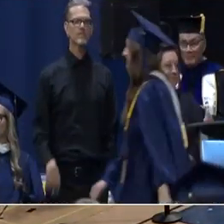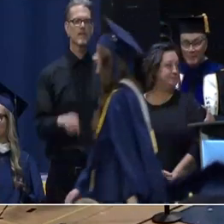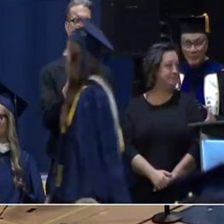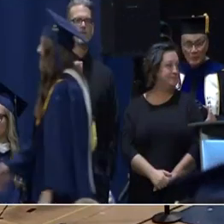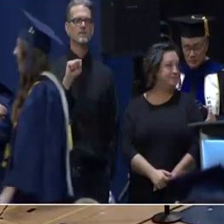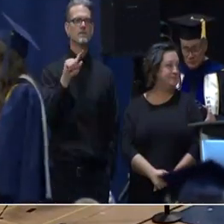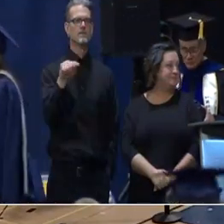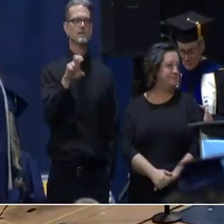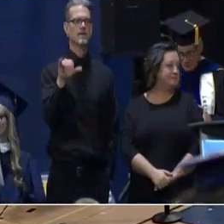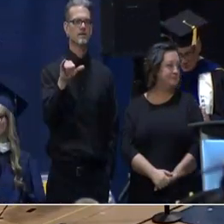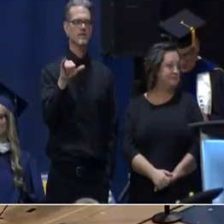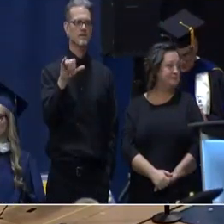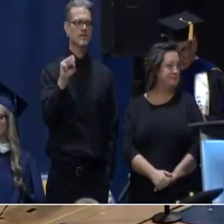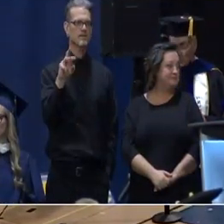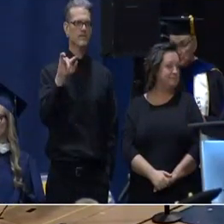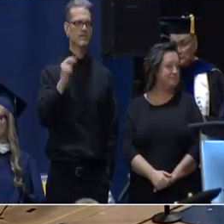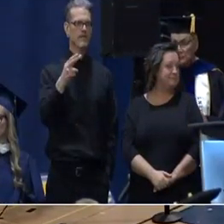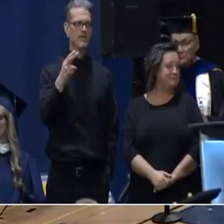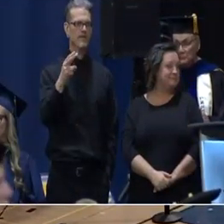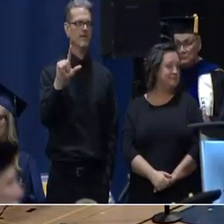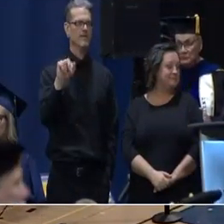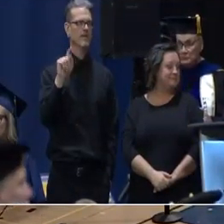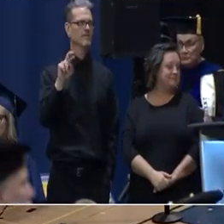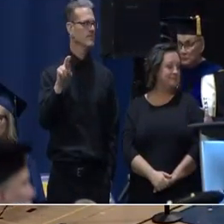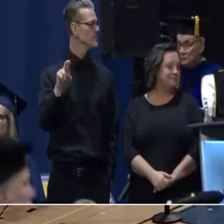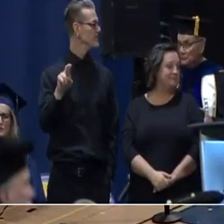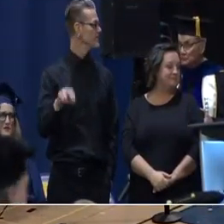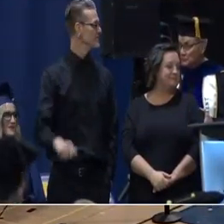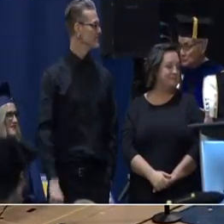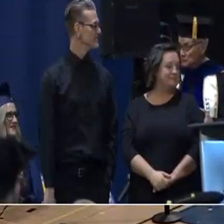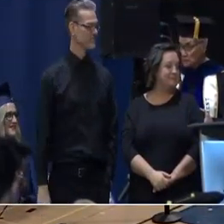Stacy Smith Letford.